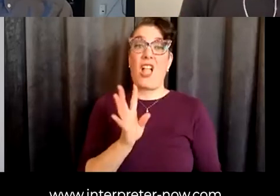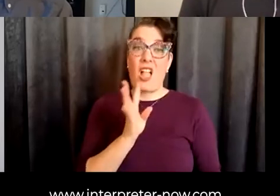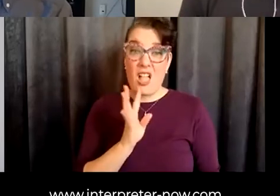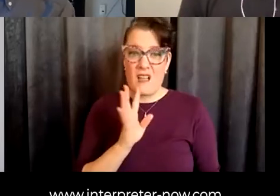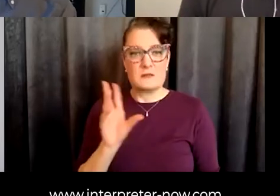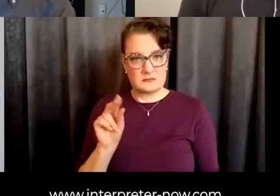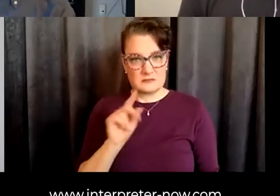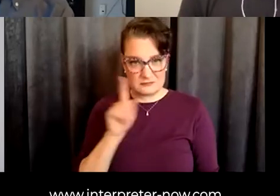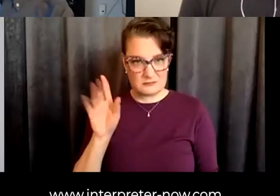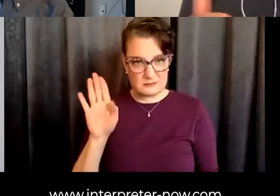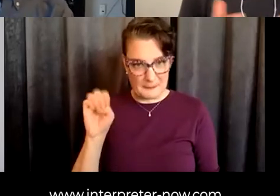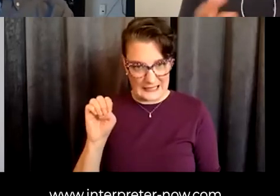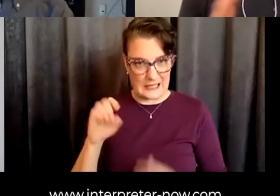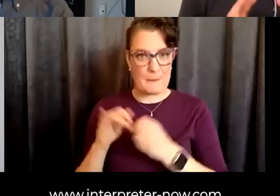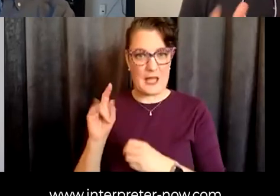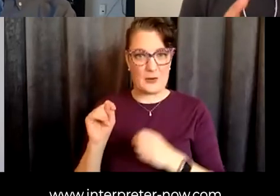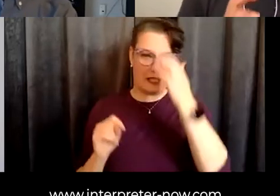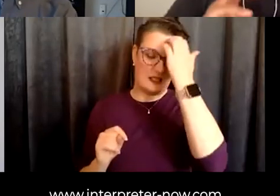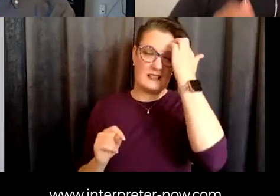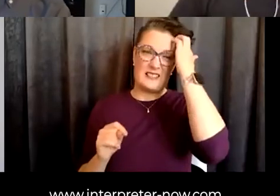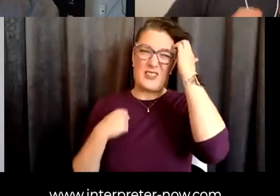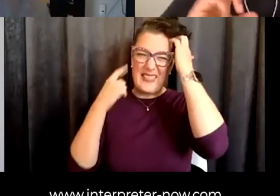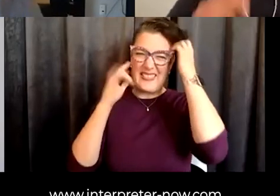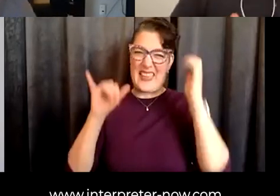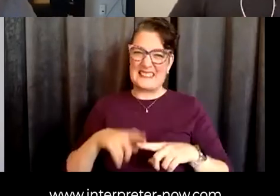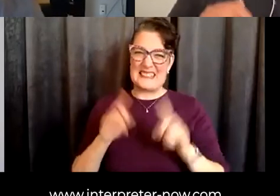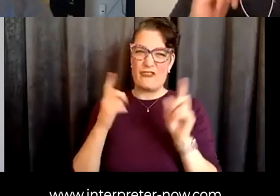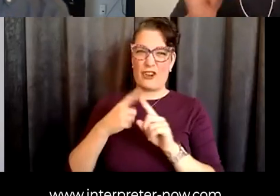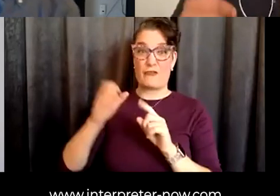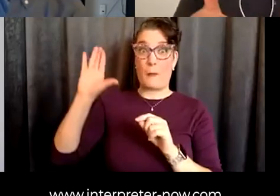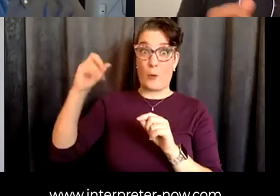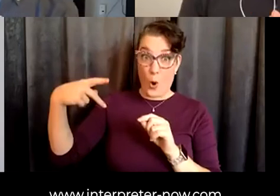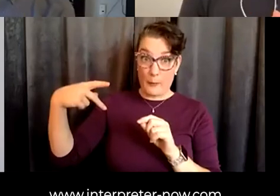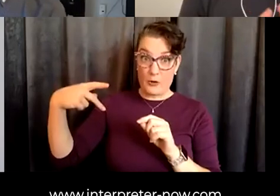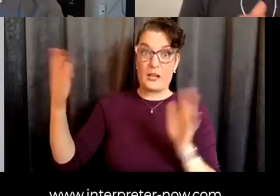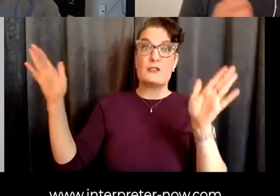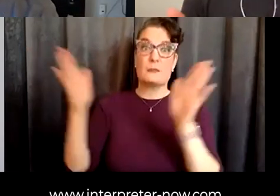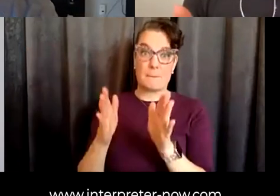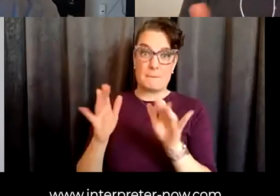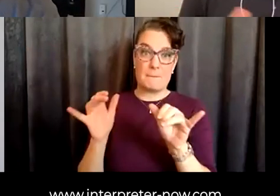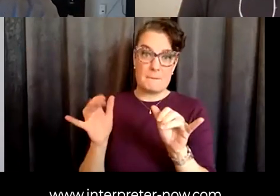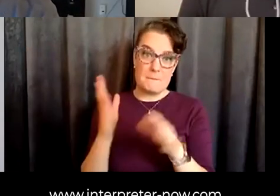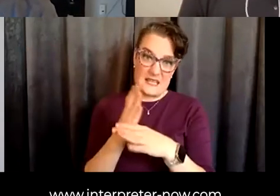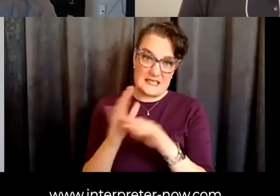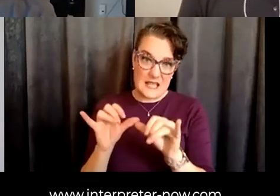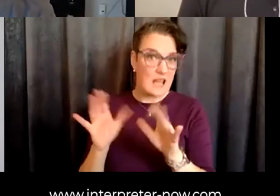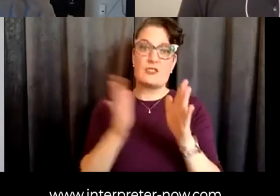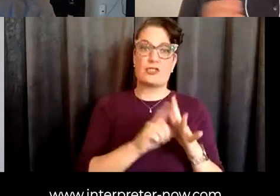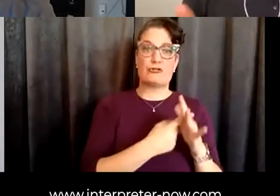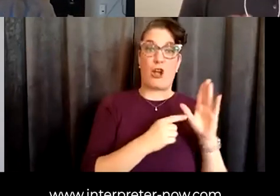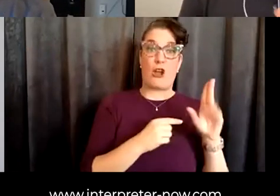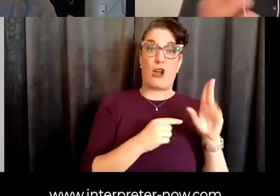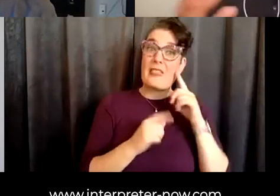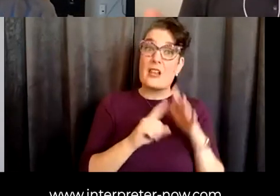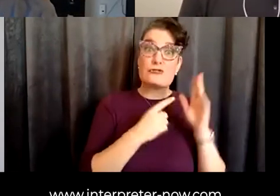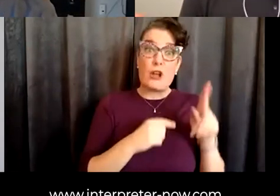about it. And I think it's different from a corporate to a mid-sized company to a startup. I think as a startup, there's no